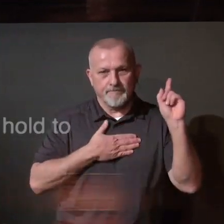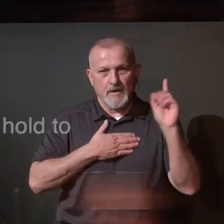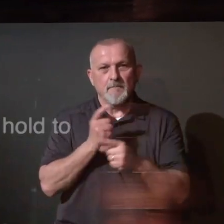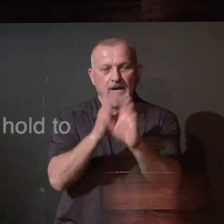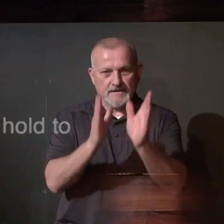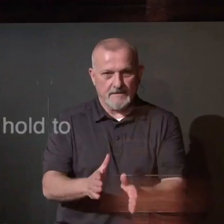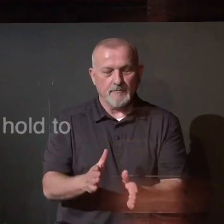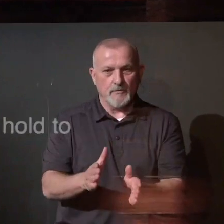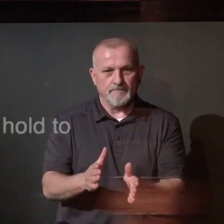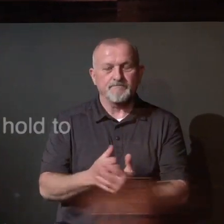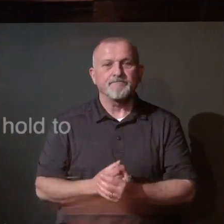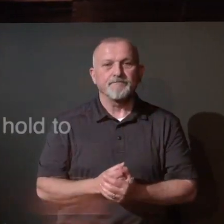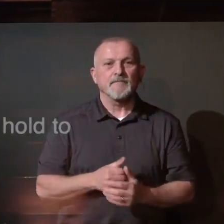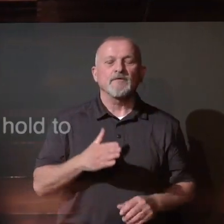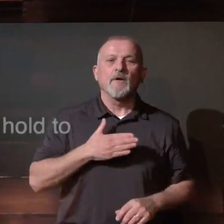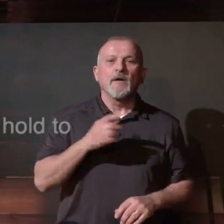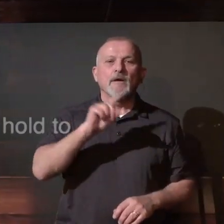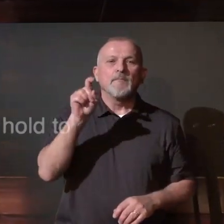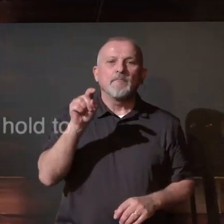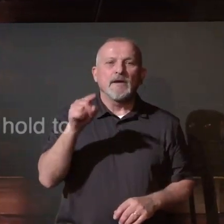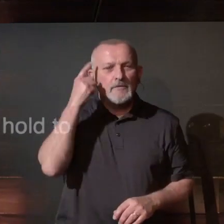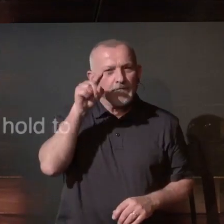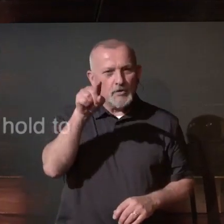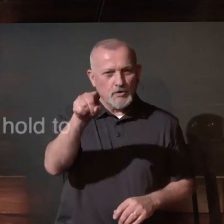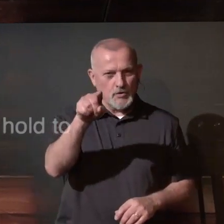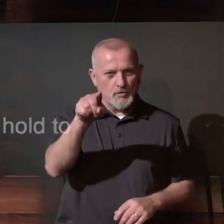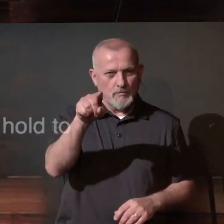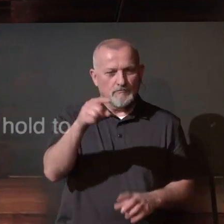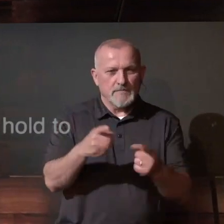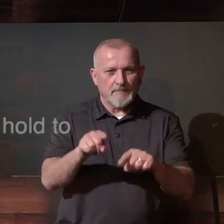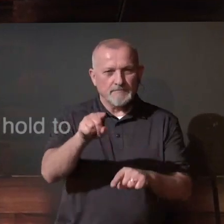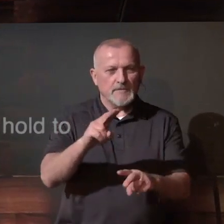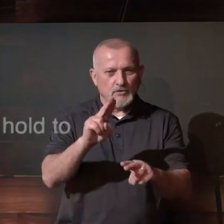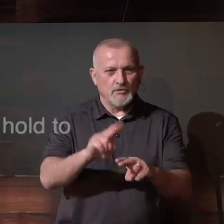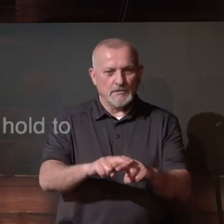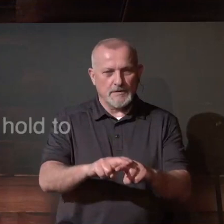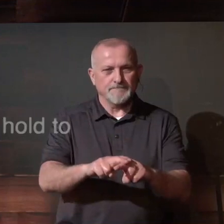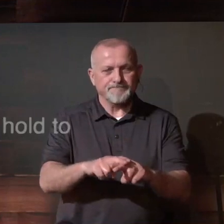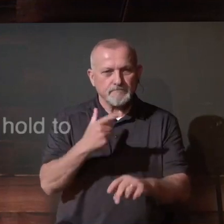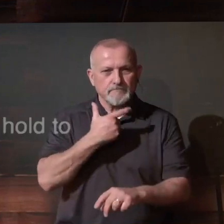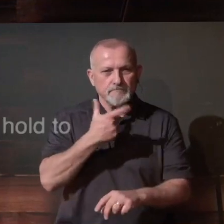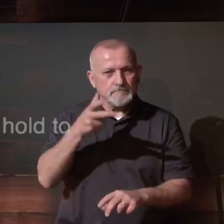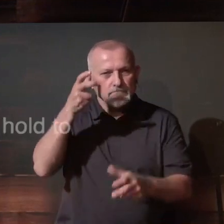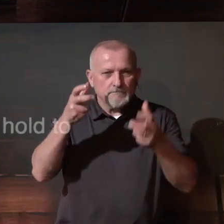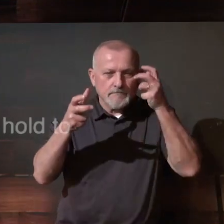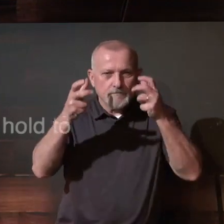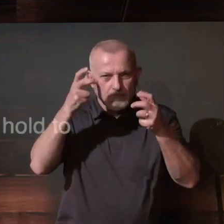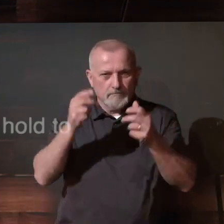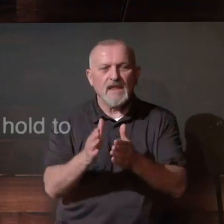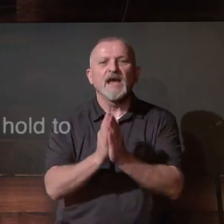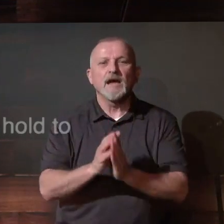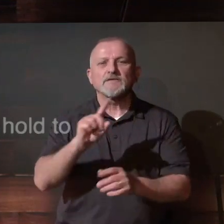what I want to wrap up with this morning, my question to you, as you're sitting there this morning, ask yourself this